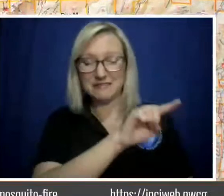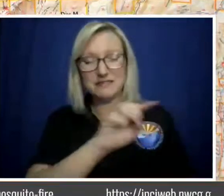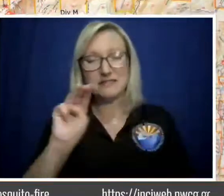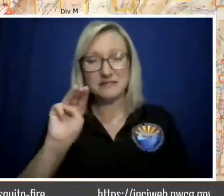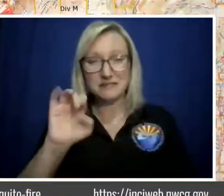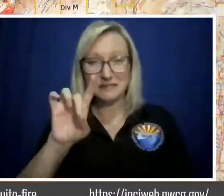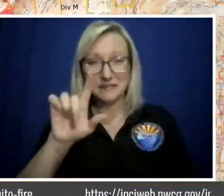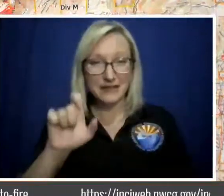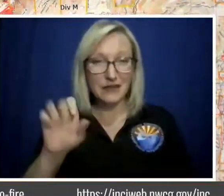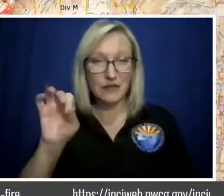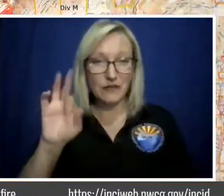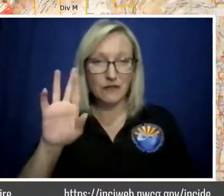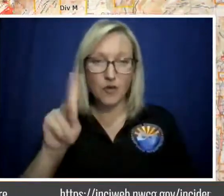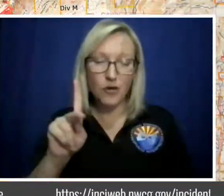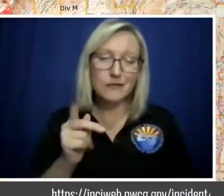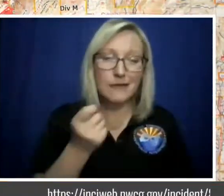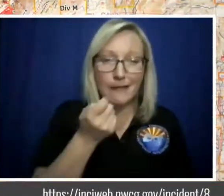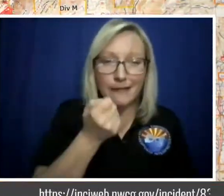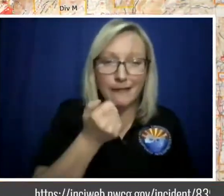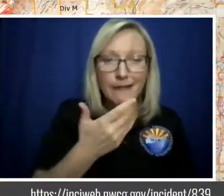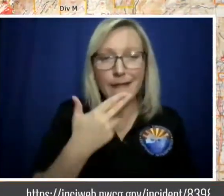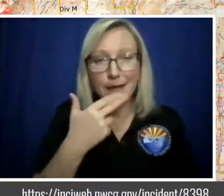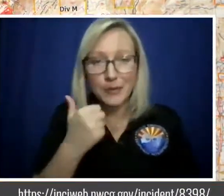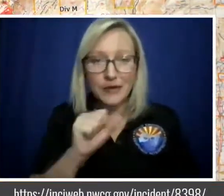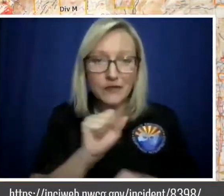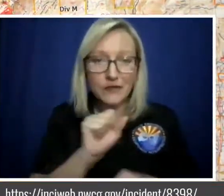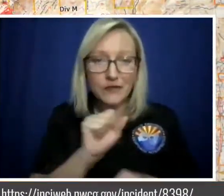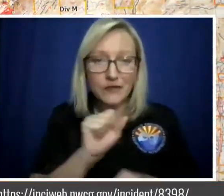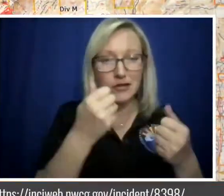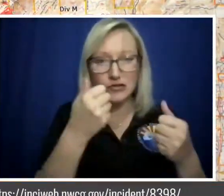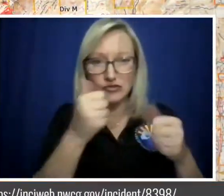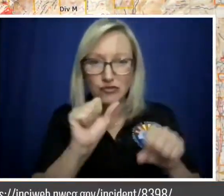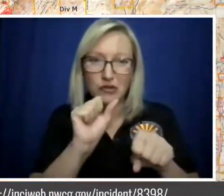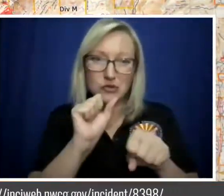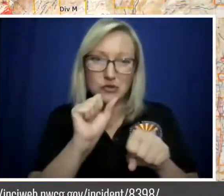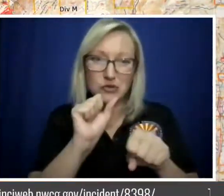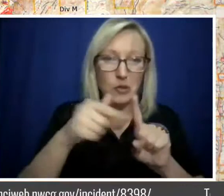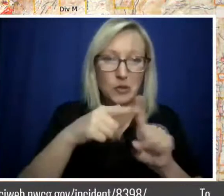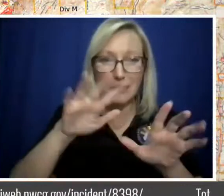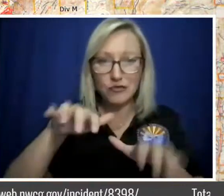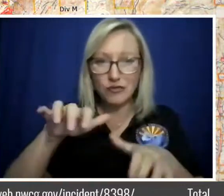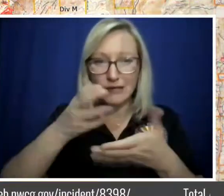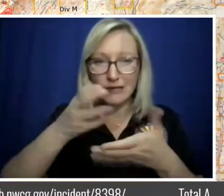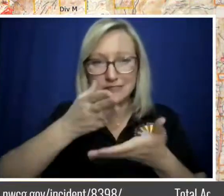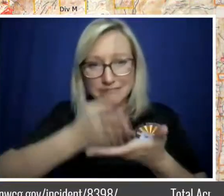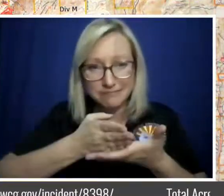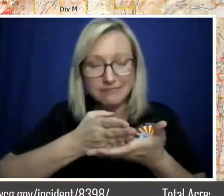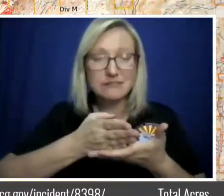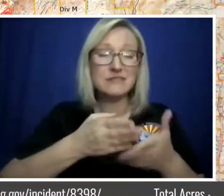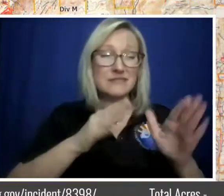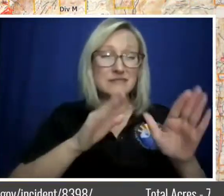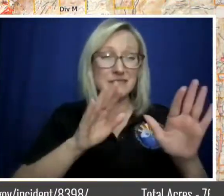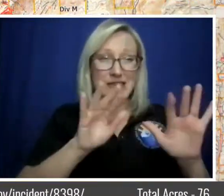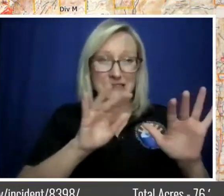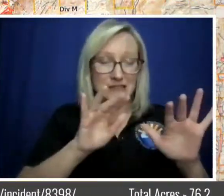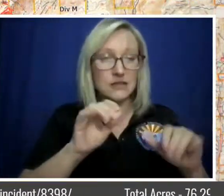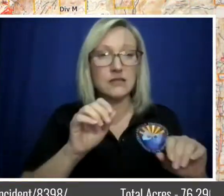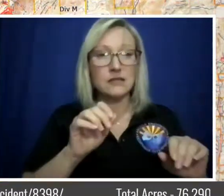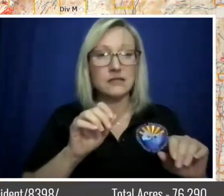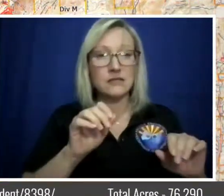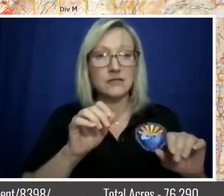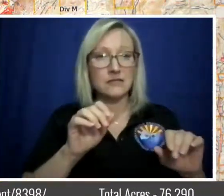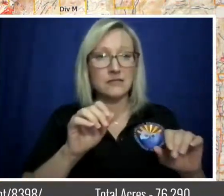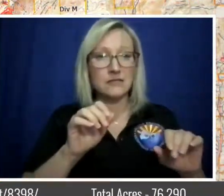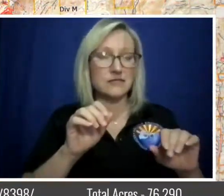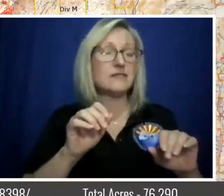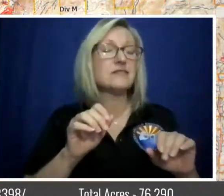bits of work where they could get in there between the rain, get it tightened up, get it really nice and secured, and start working on that last little bit down by